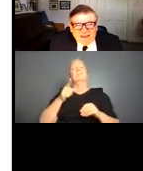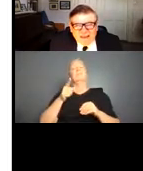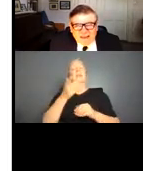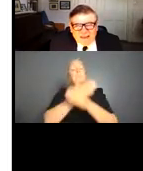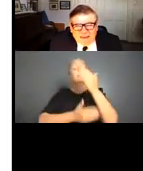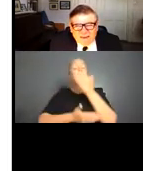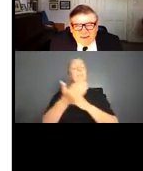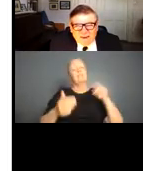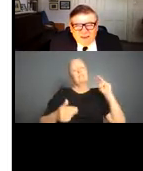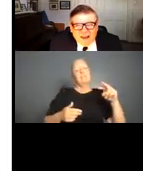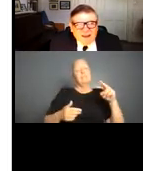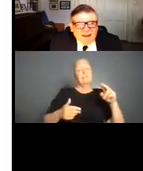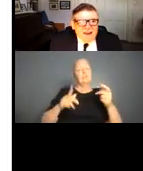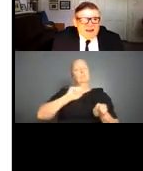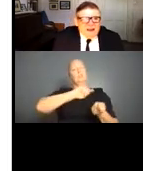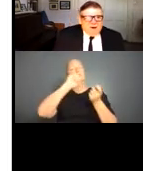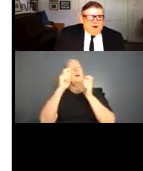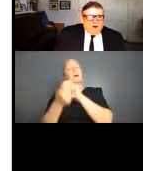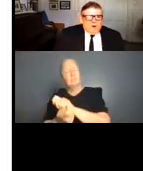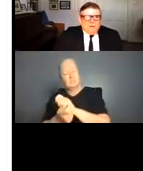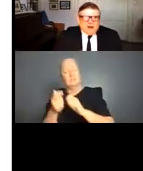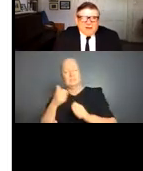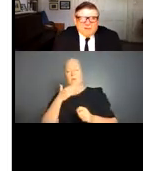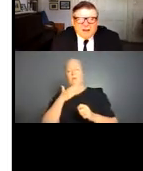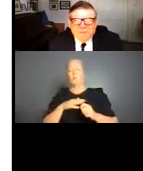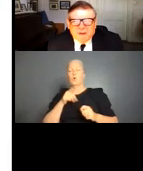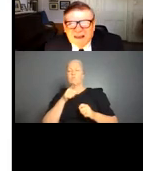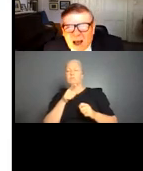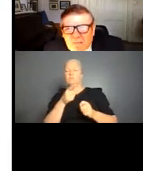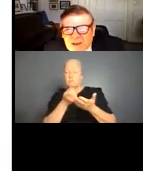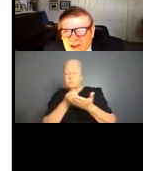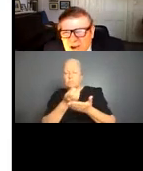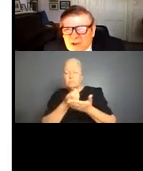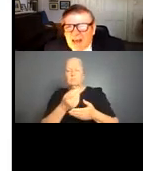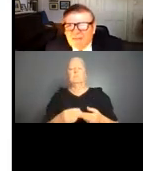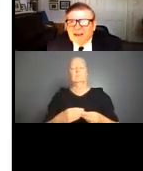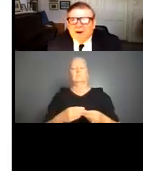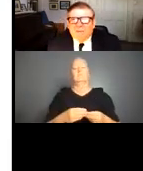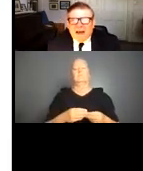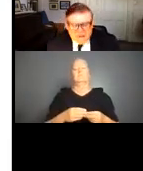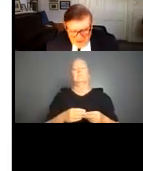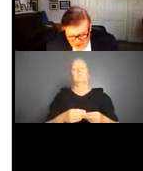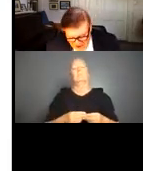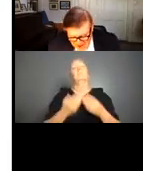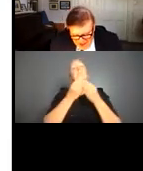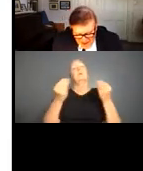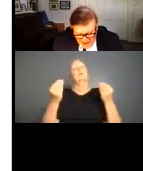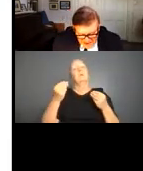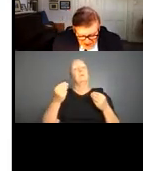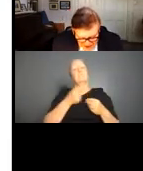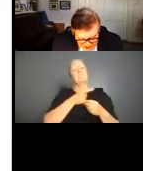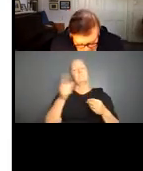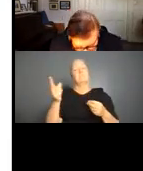and let's have a look at that. All persons with disabilities are presumed to have legal capacity,